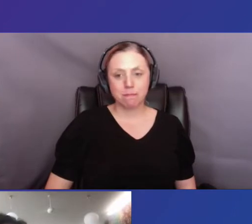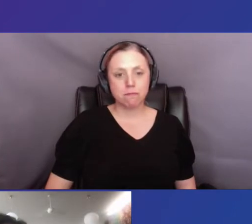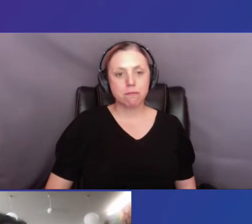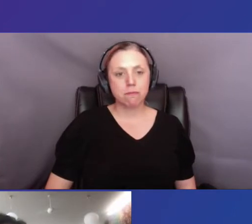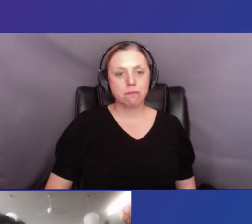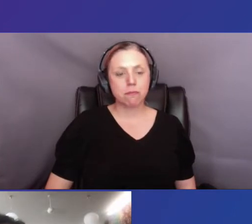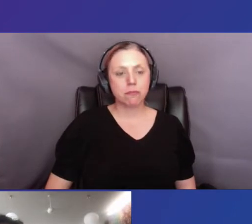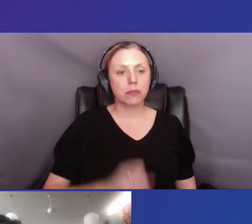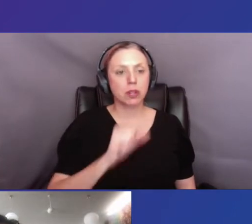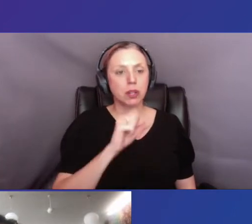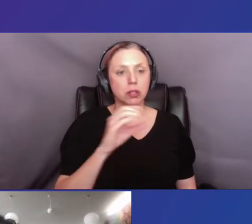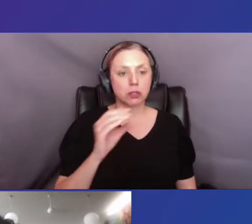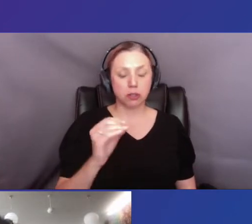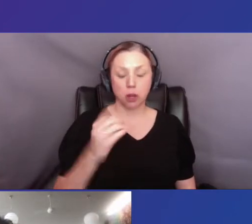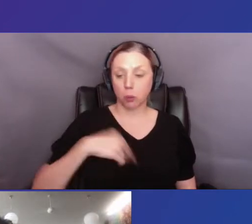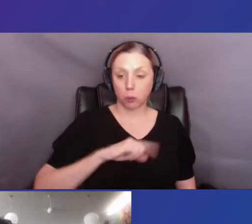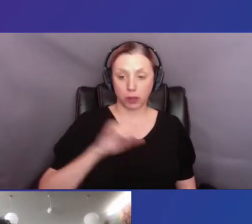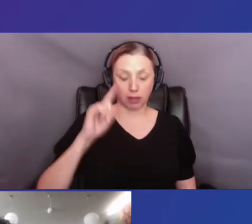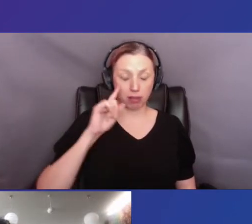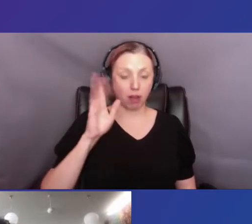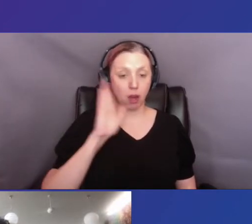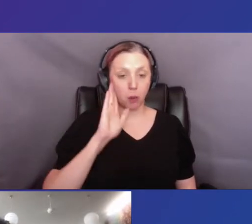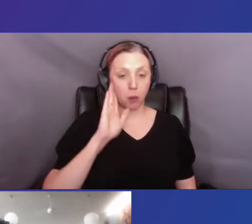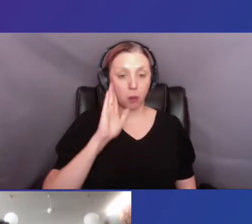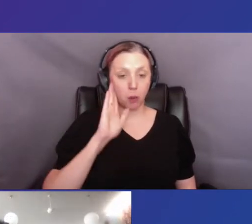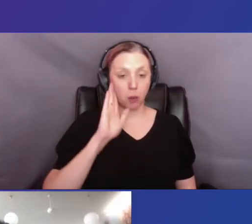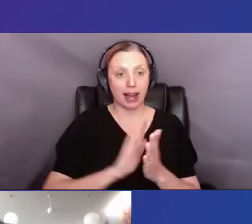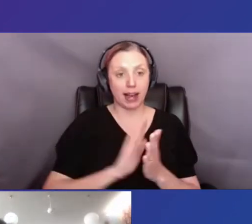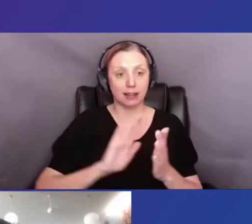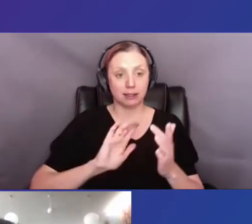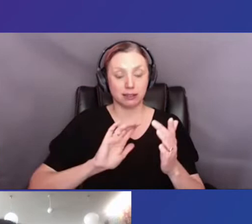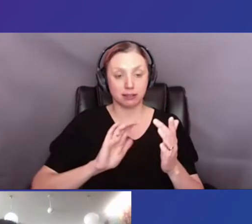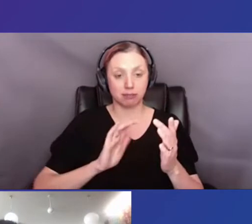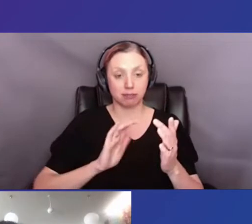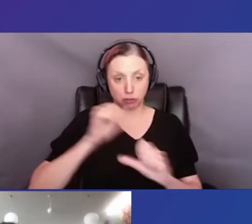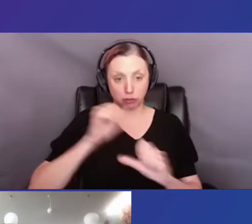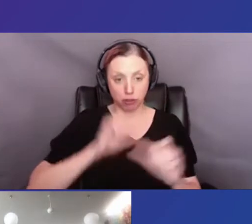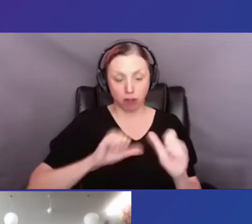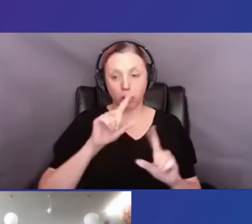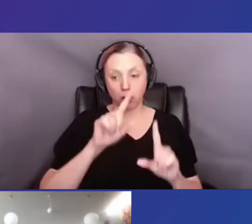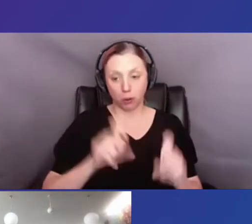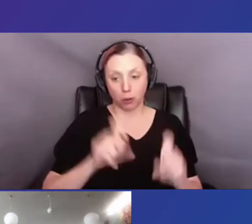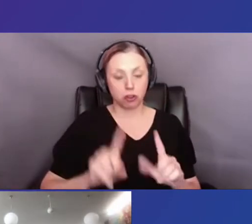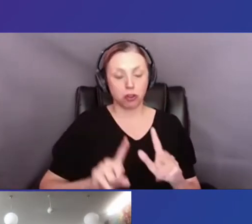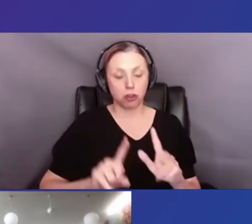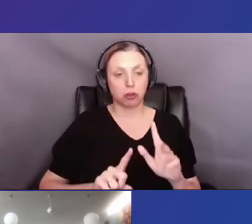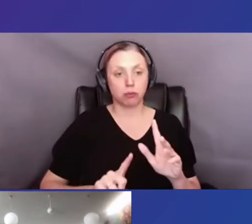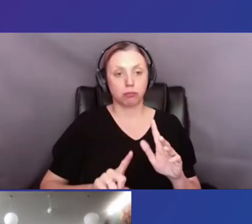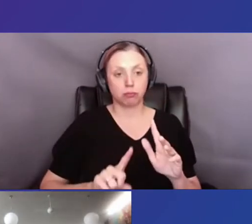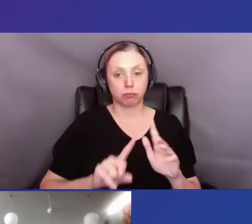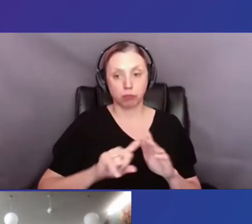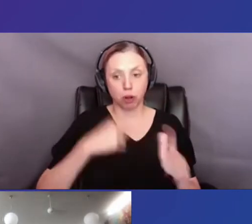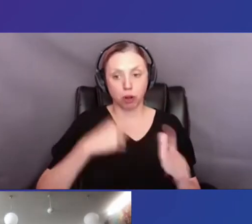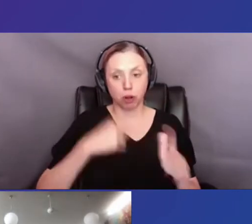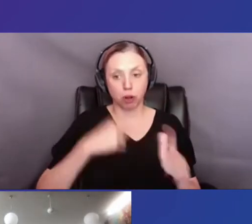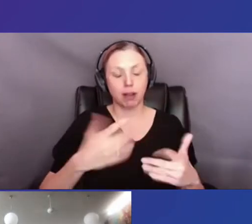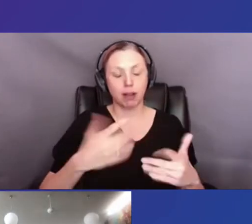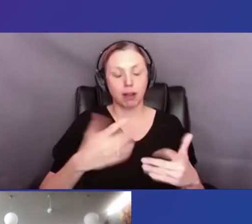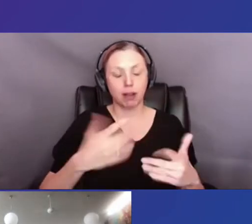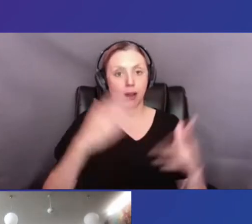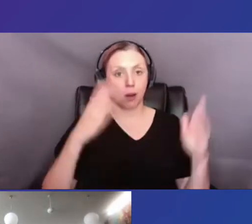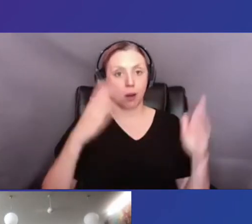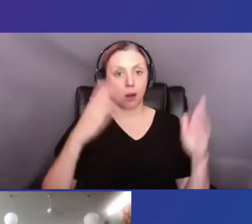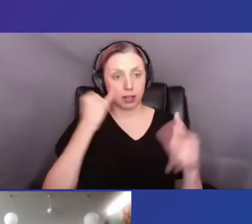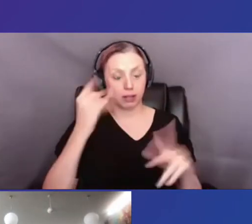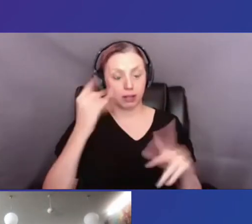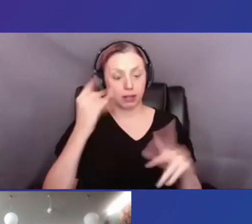So we thought maybe we would ask each other a question to set the ball rolling. And then hopefully if you audience out there